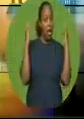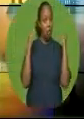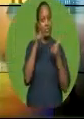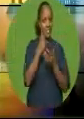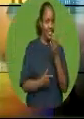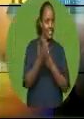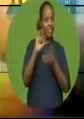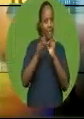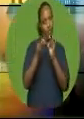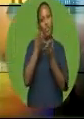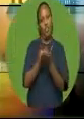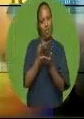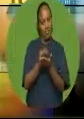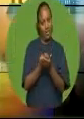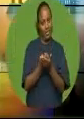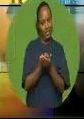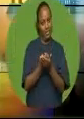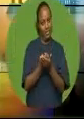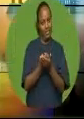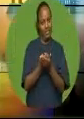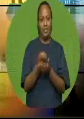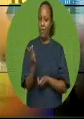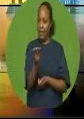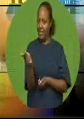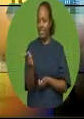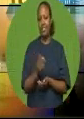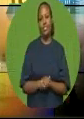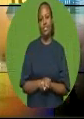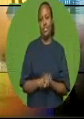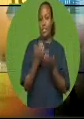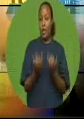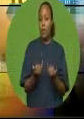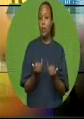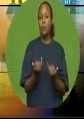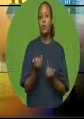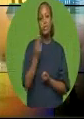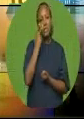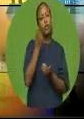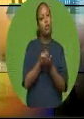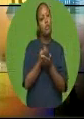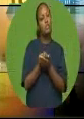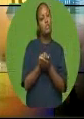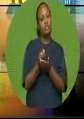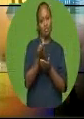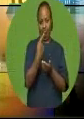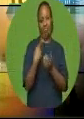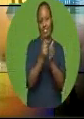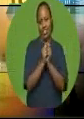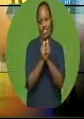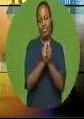I hope you have discussed the meaning of economics in pairs. Now let's see what economics is together.